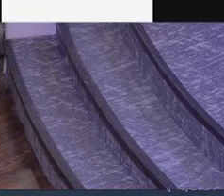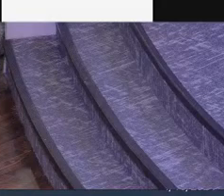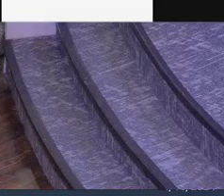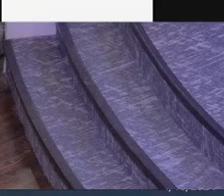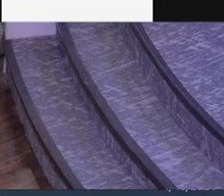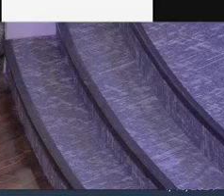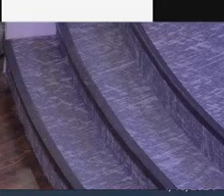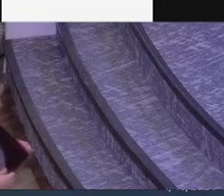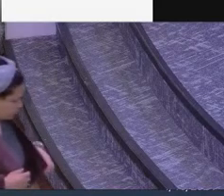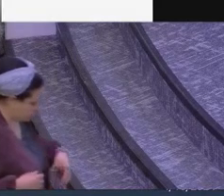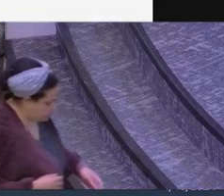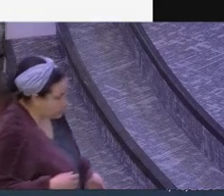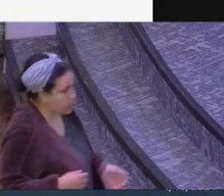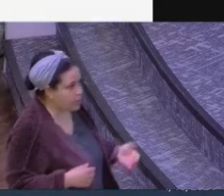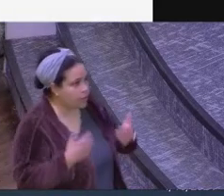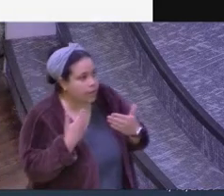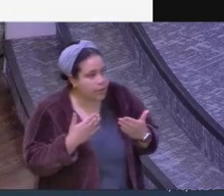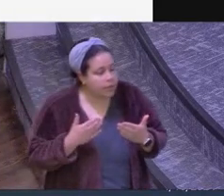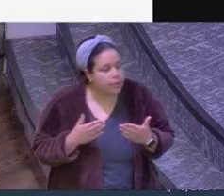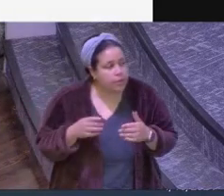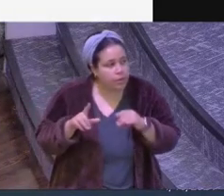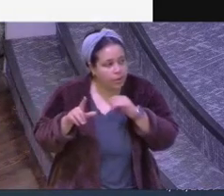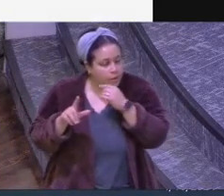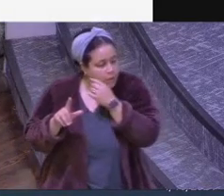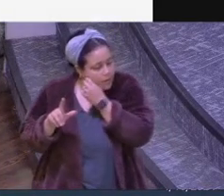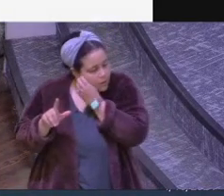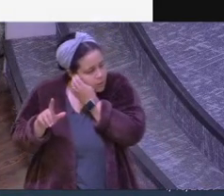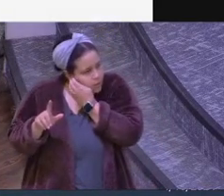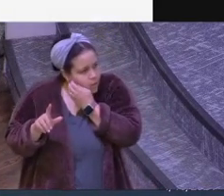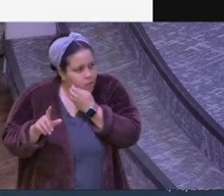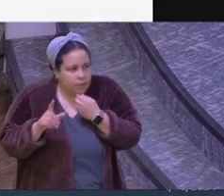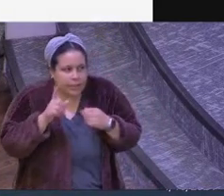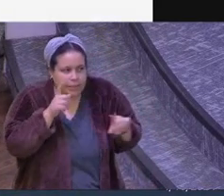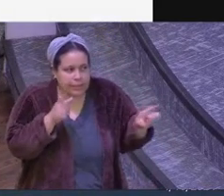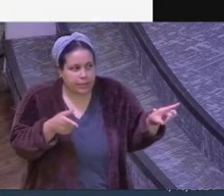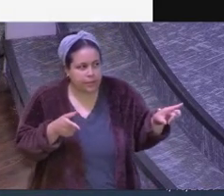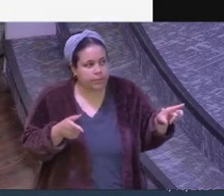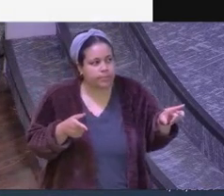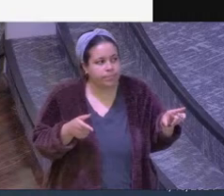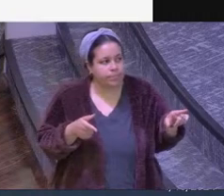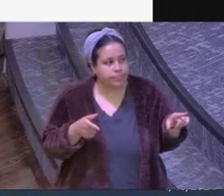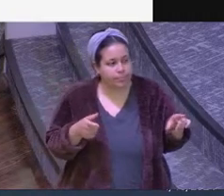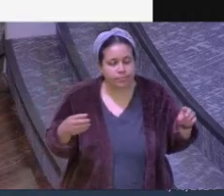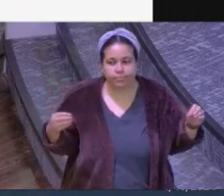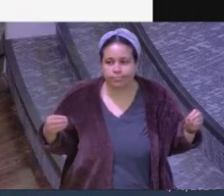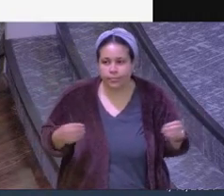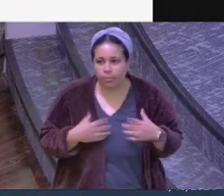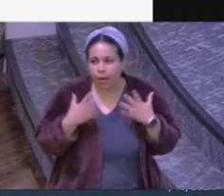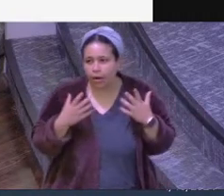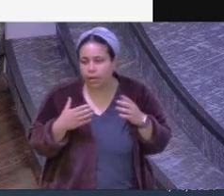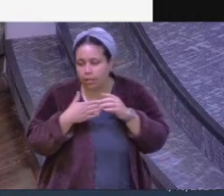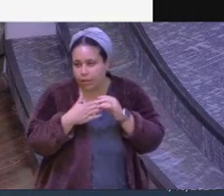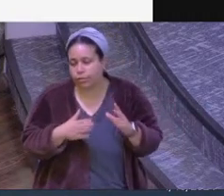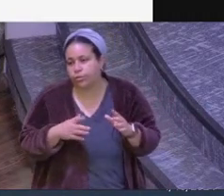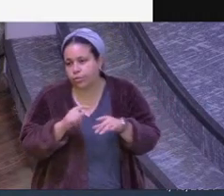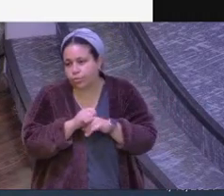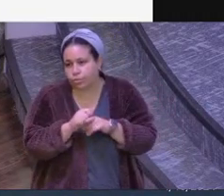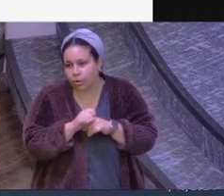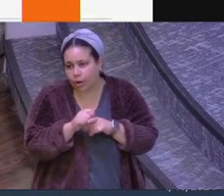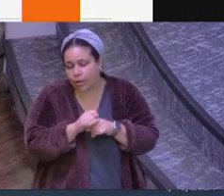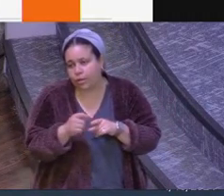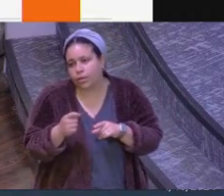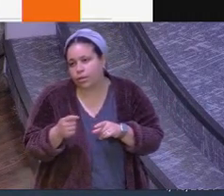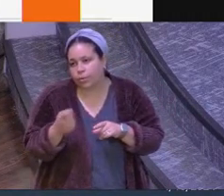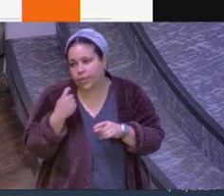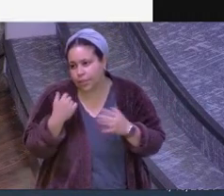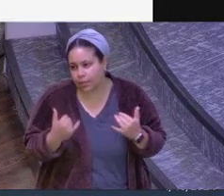All right. Thank you, Lisa. I just thought that was kind of, we actually did that at our aspiring leaders training we did recently. And I,